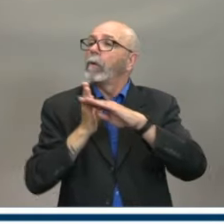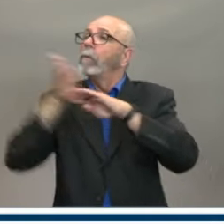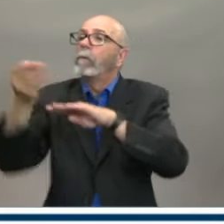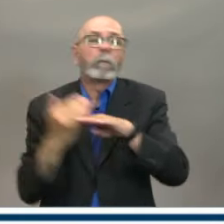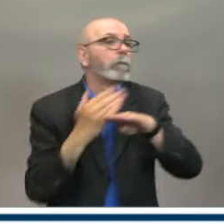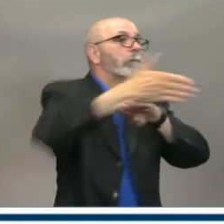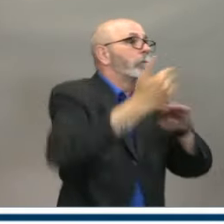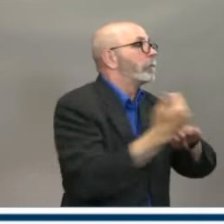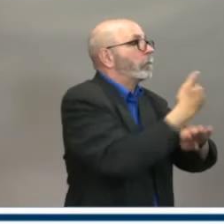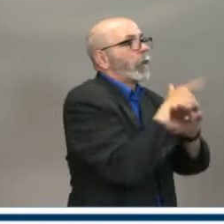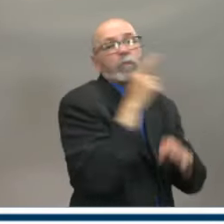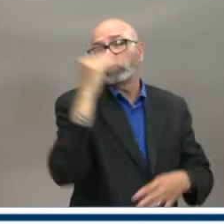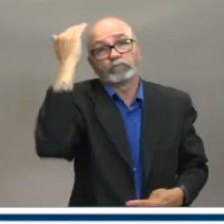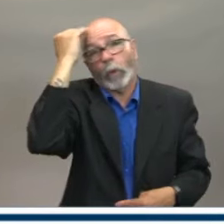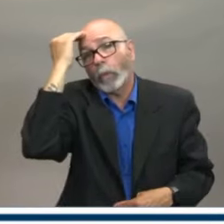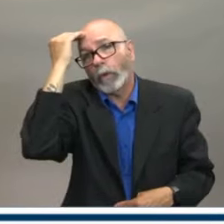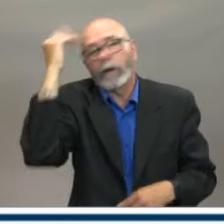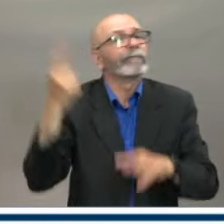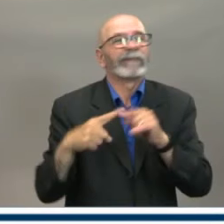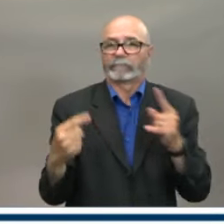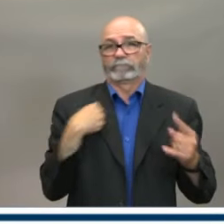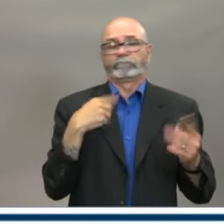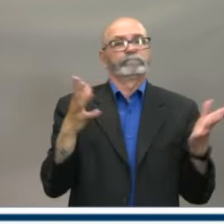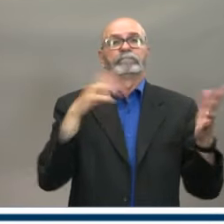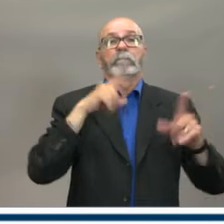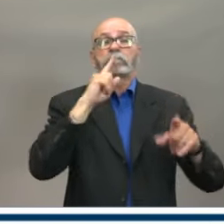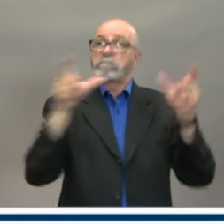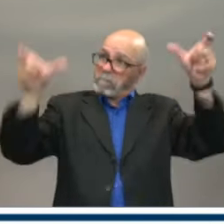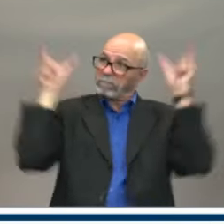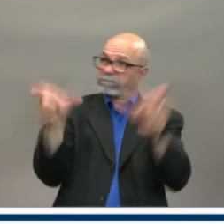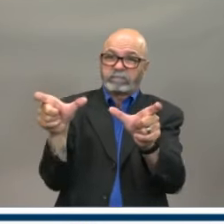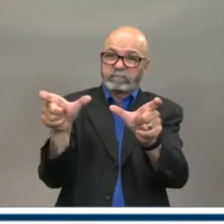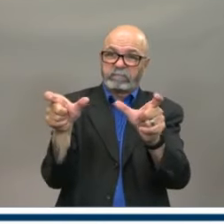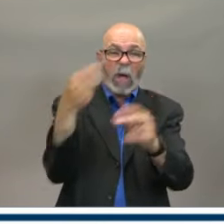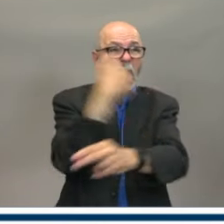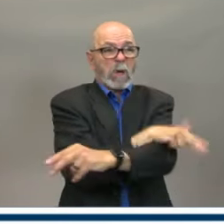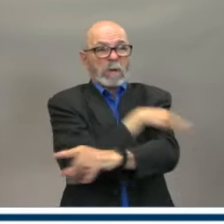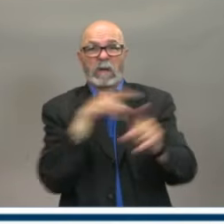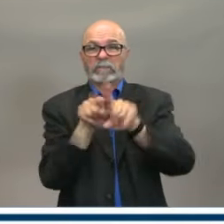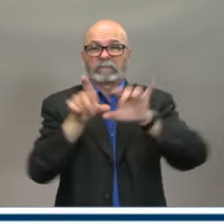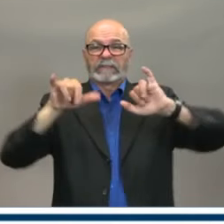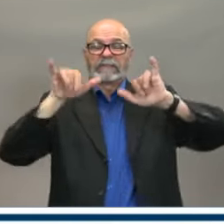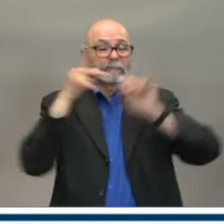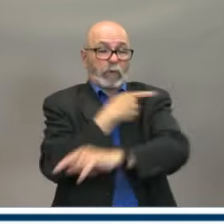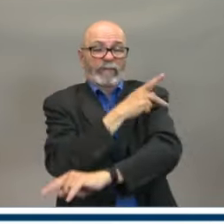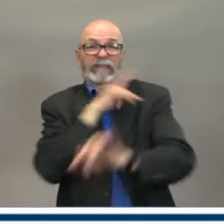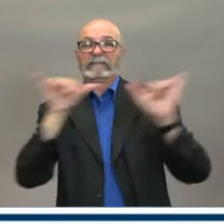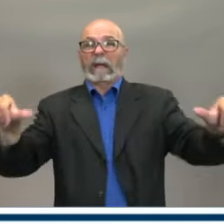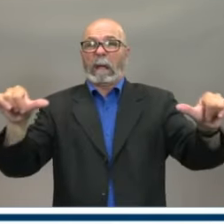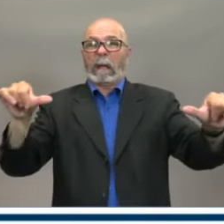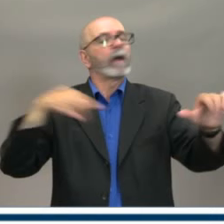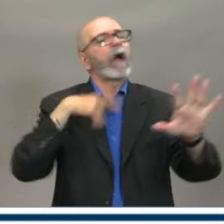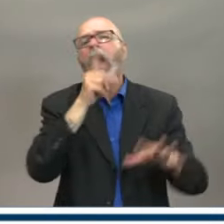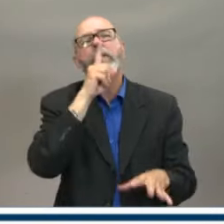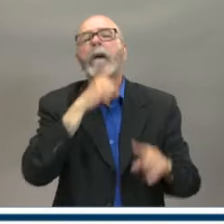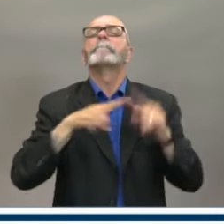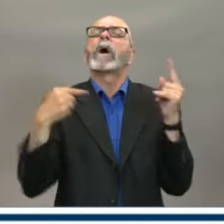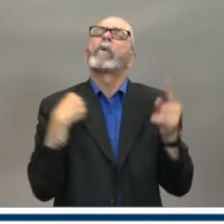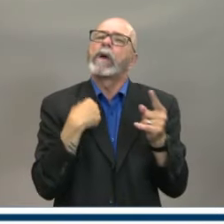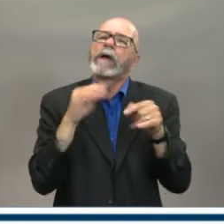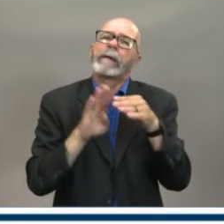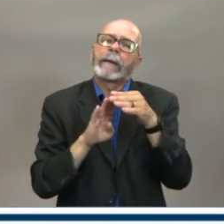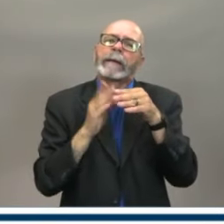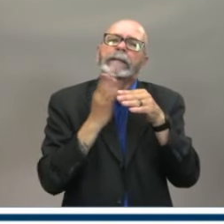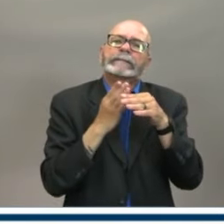have not locked down our province like our sister two provinces have. We certainly restricted access. We've told Nova Scotians to go home and self-isolate, and